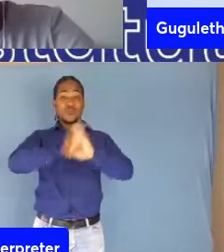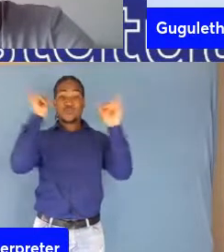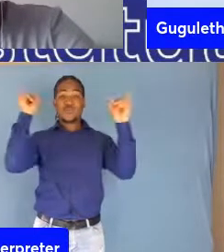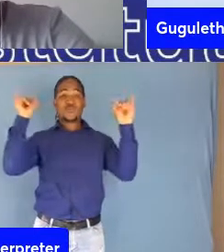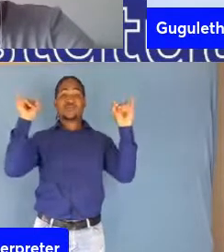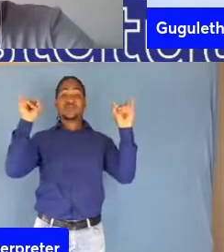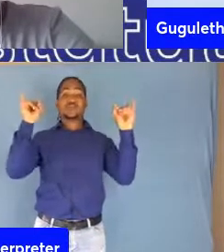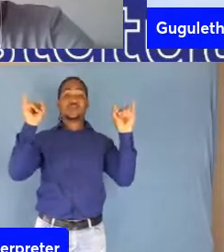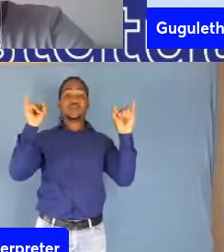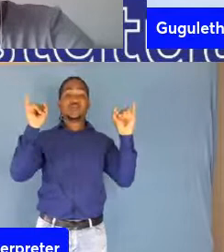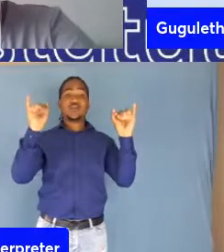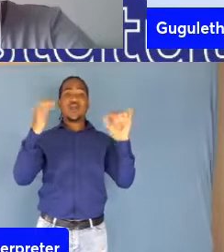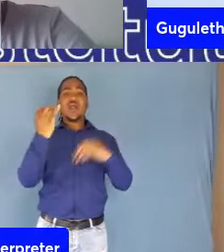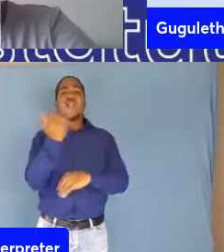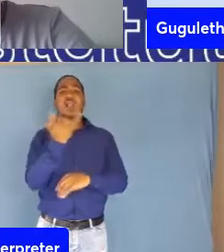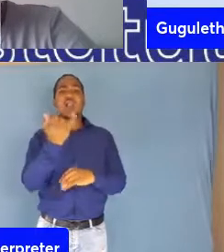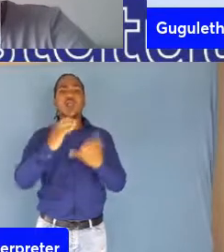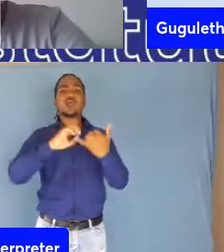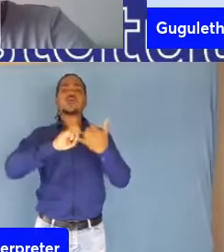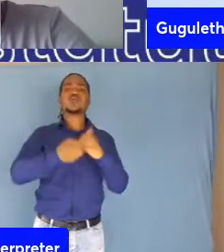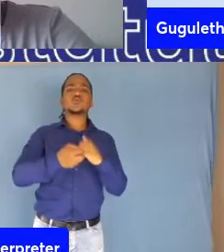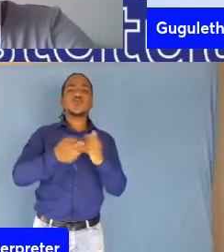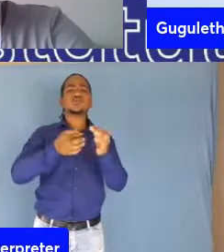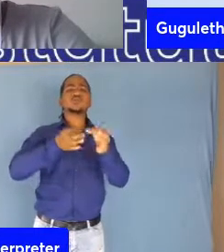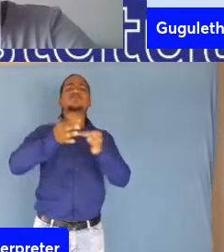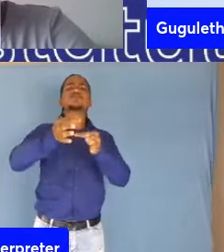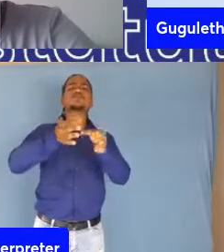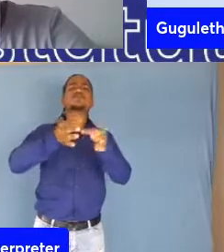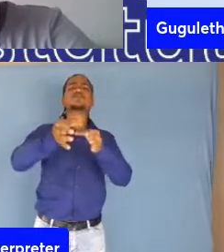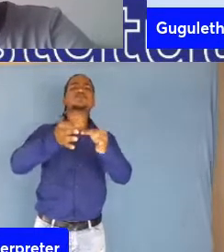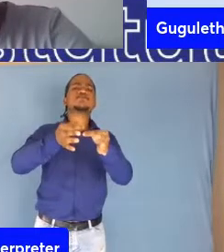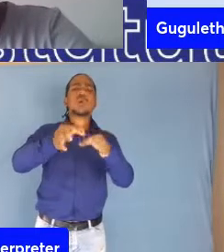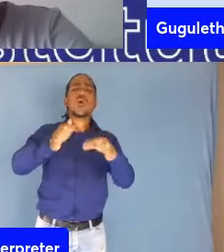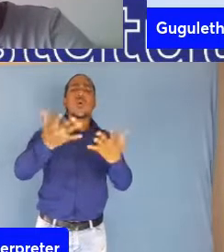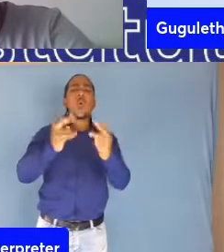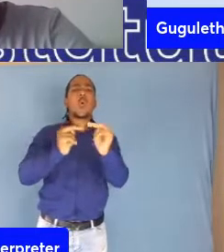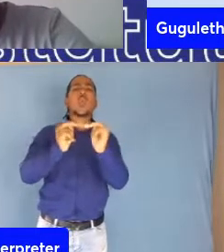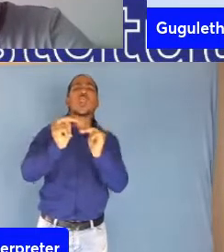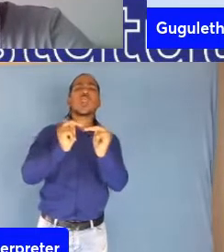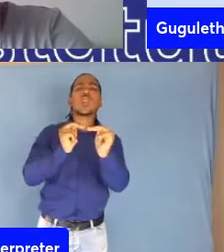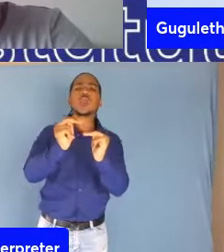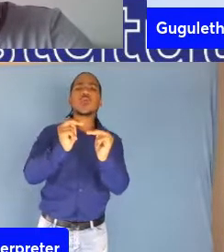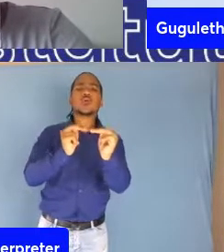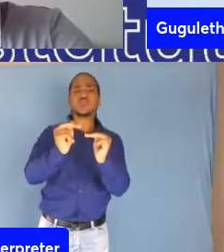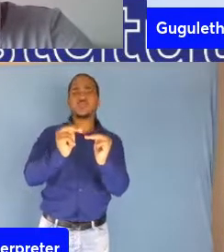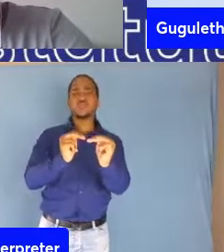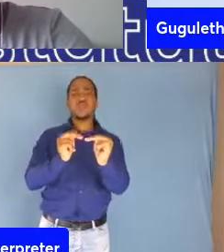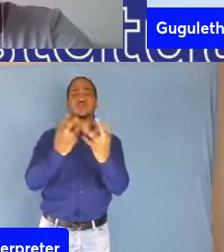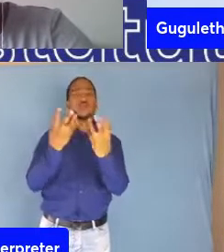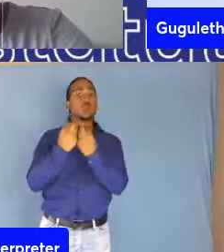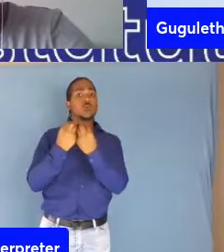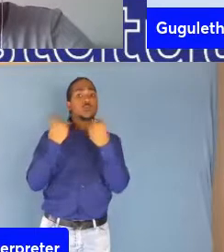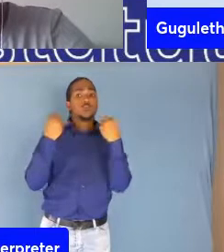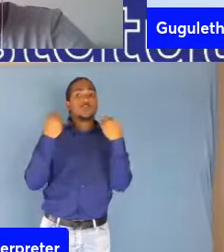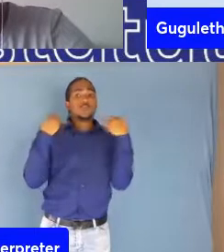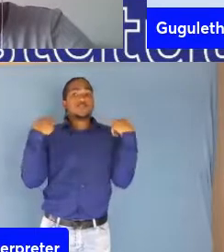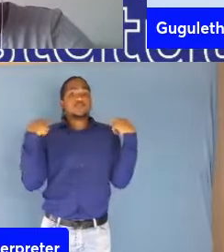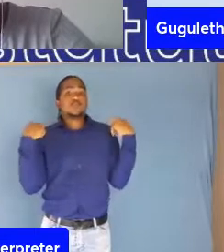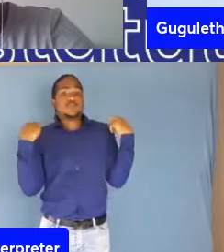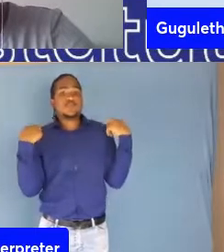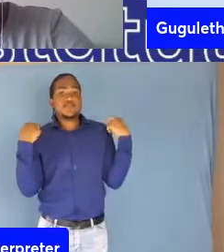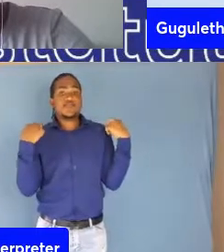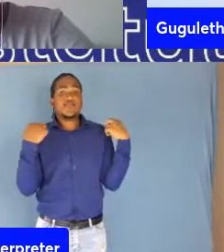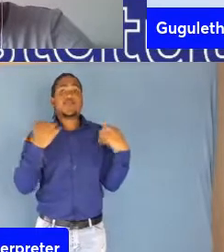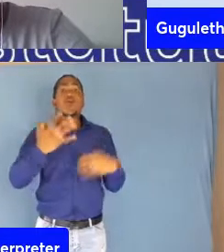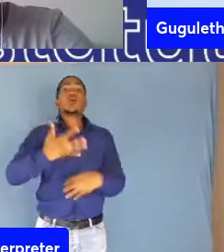It's like, if you're trying to make sense, if you're trying to negotiate with the security guard that you want to pass,